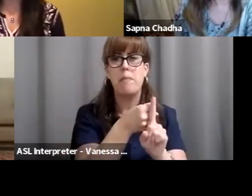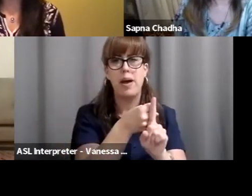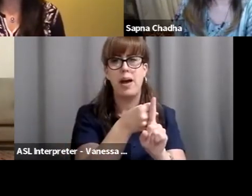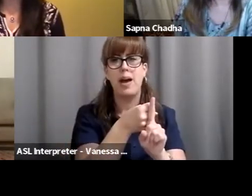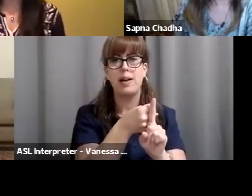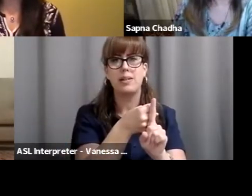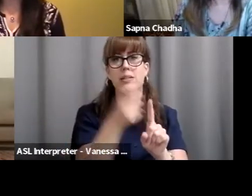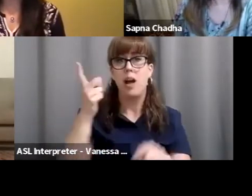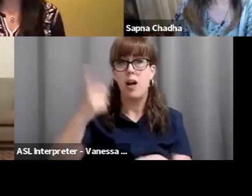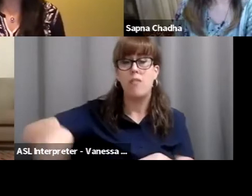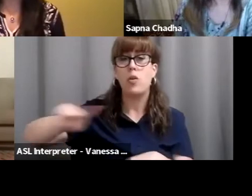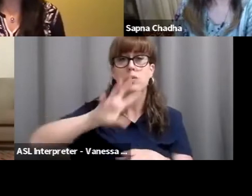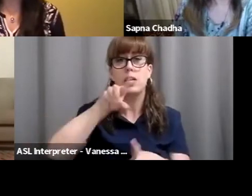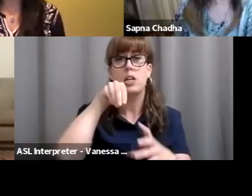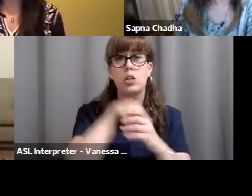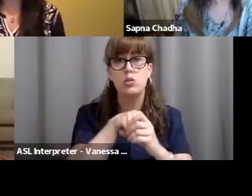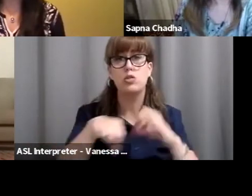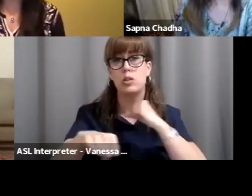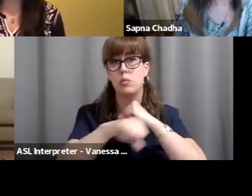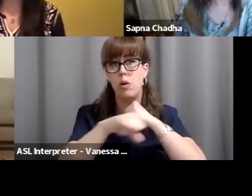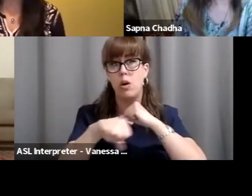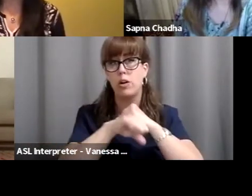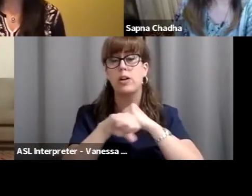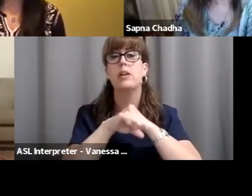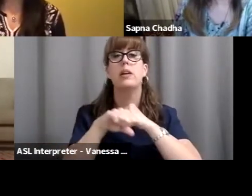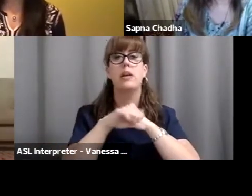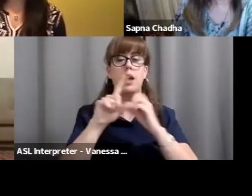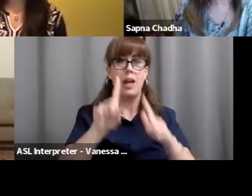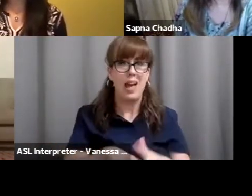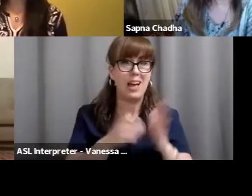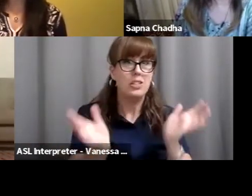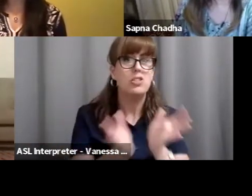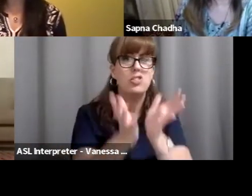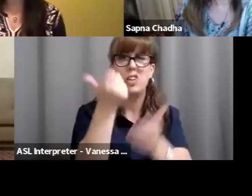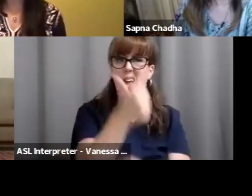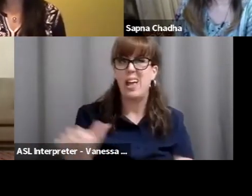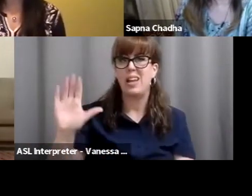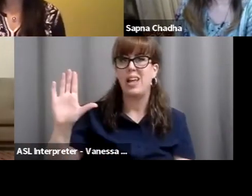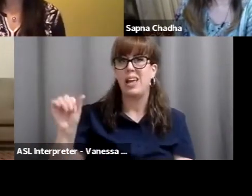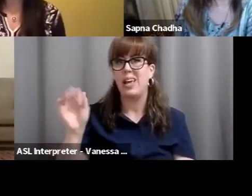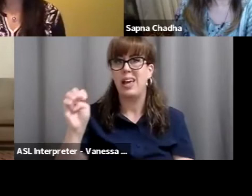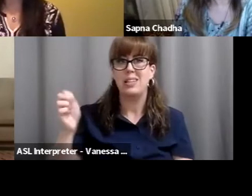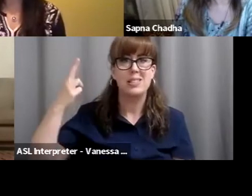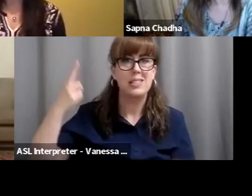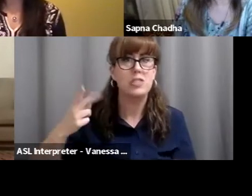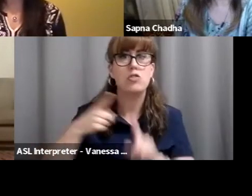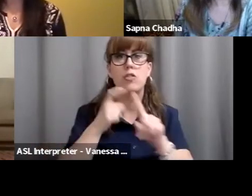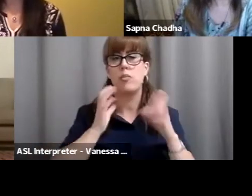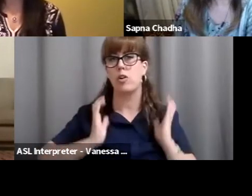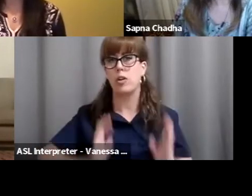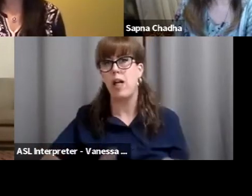inclusion marketing initiatives, any case histories from some of your clients or creators that you want to share with